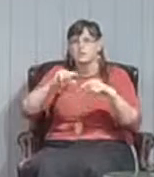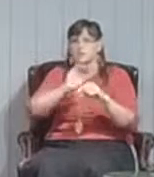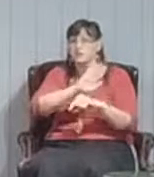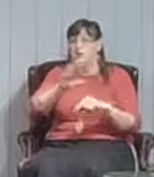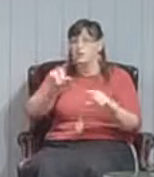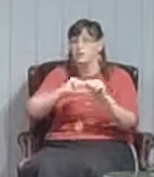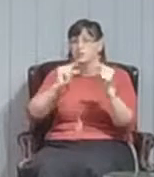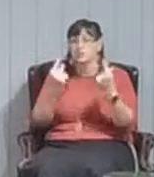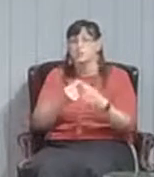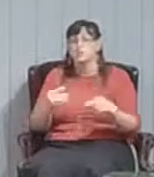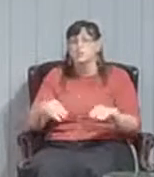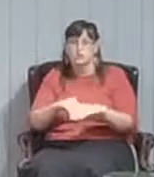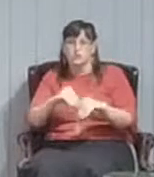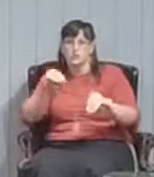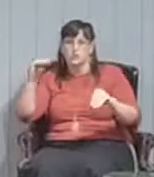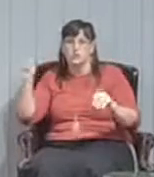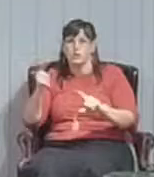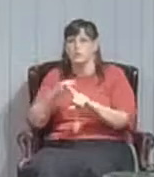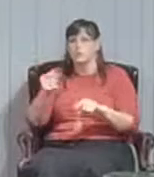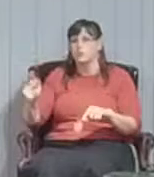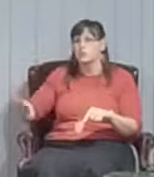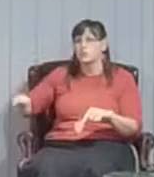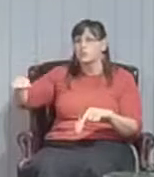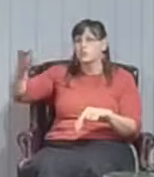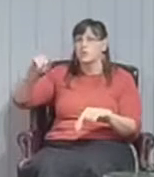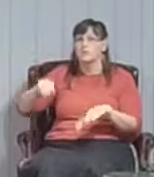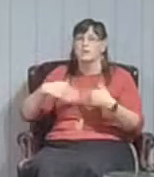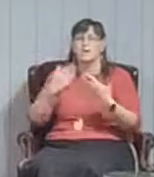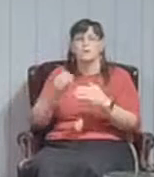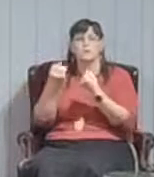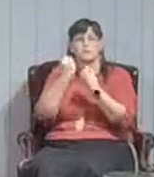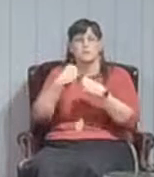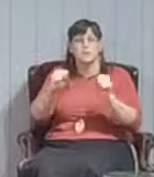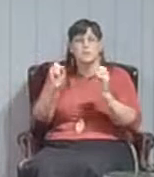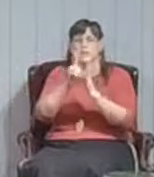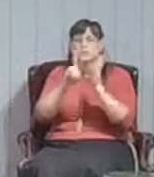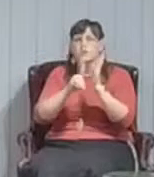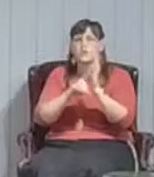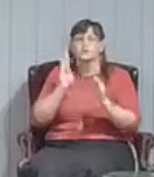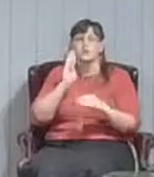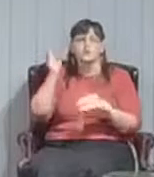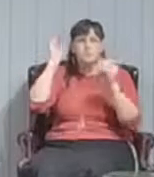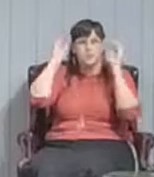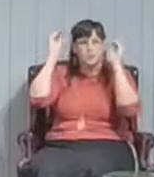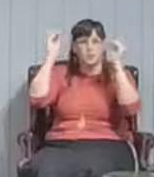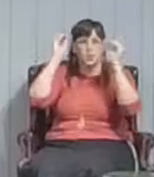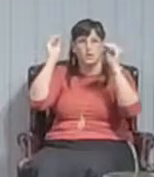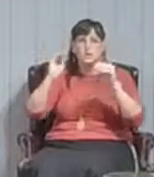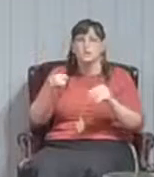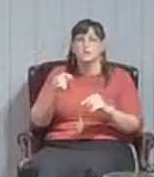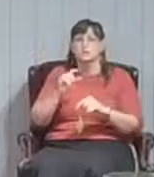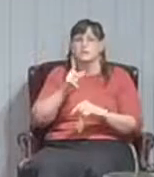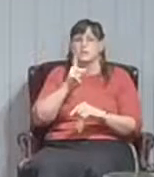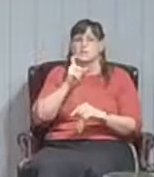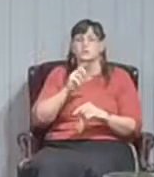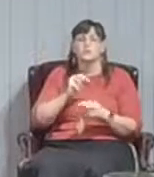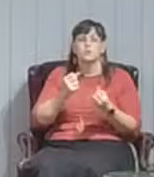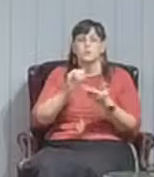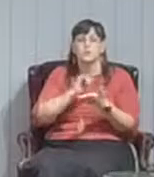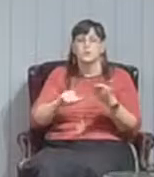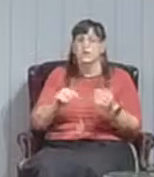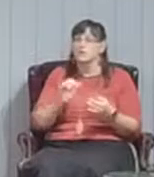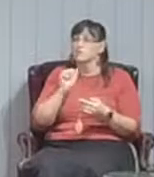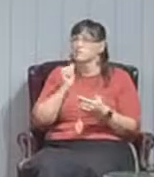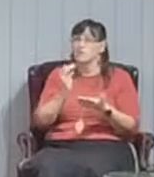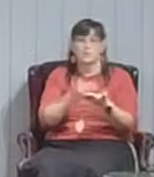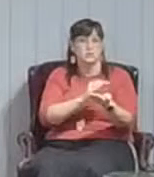you grew up in and out of where you got saved and out of the doctrines that you've been taught, some of those that are doing that, they're not sheep at all,